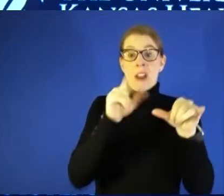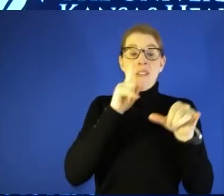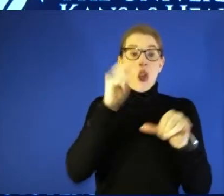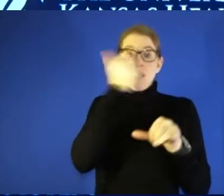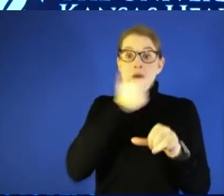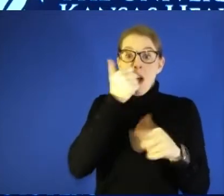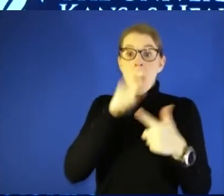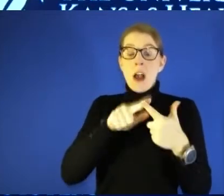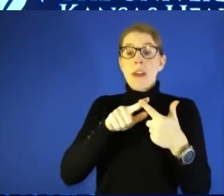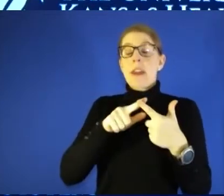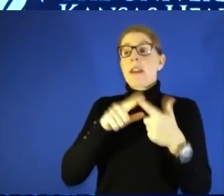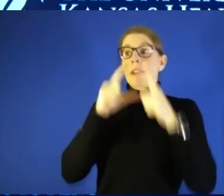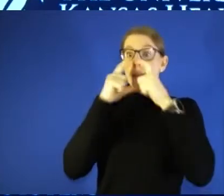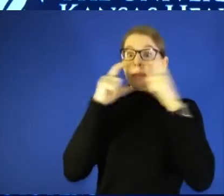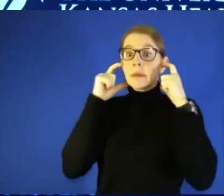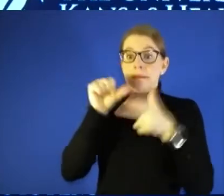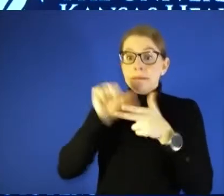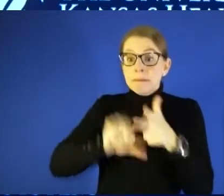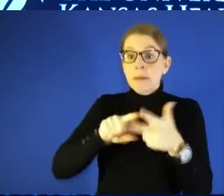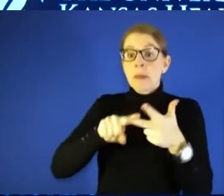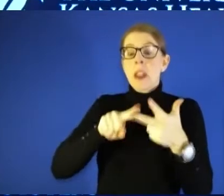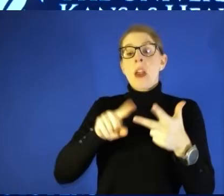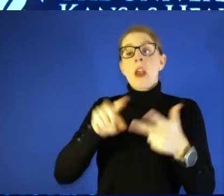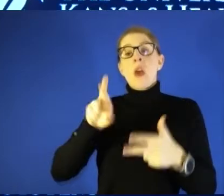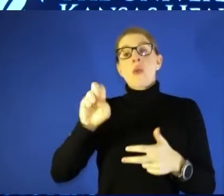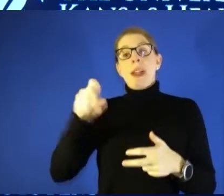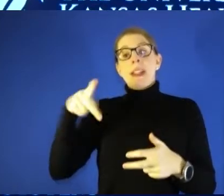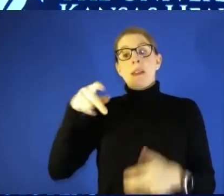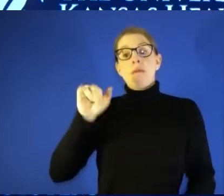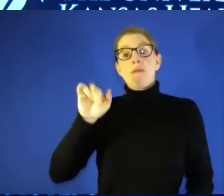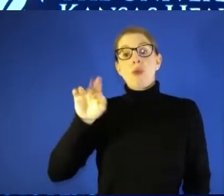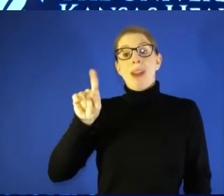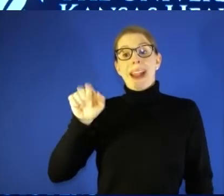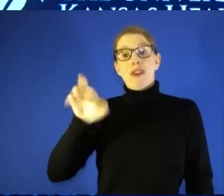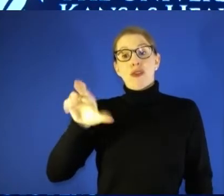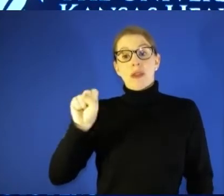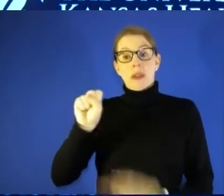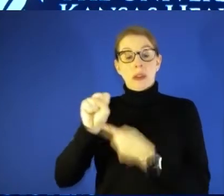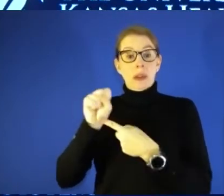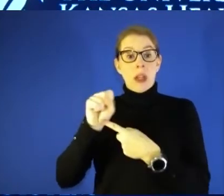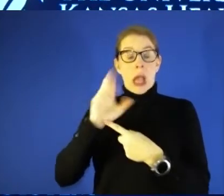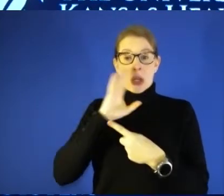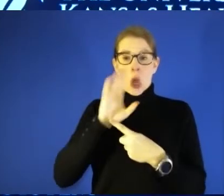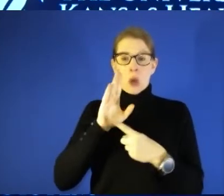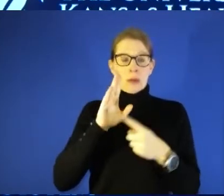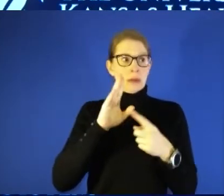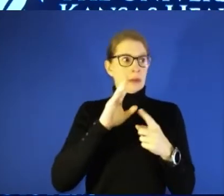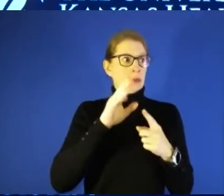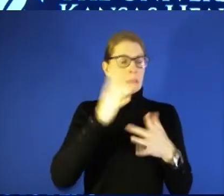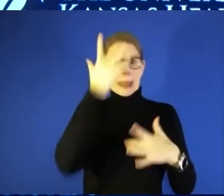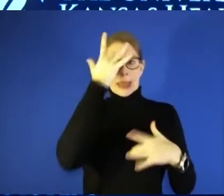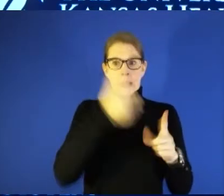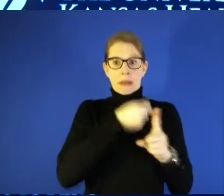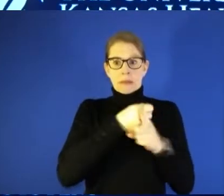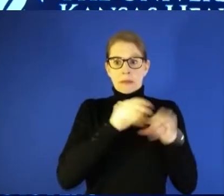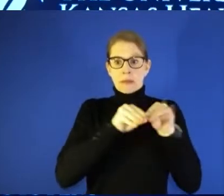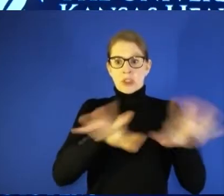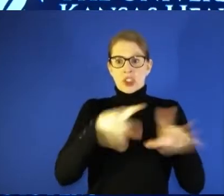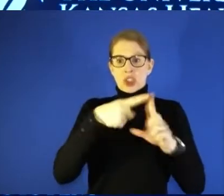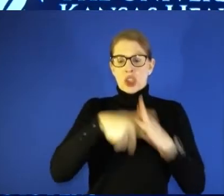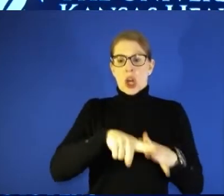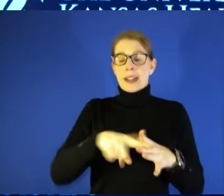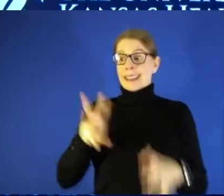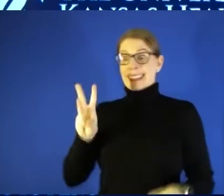respirators. We know that especially at the beginning of the pandemic, I think there was even a study that suggested 60% of respirators